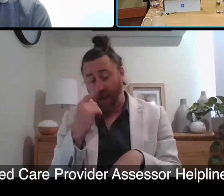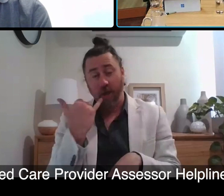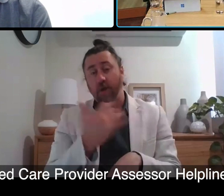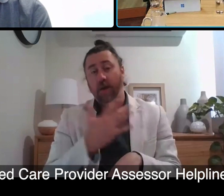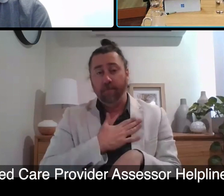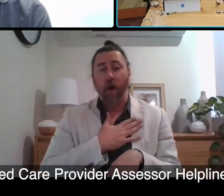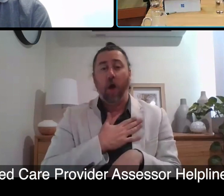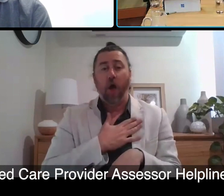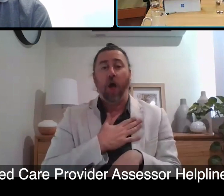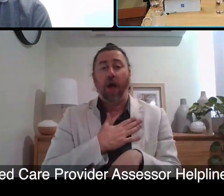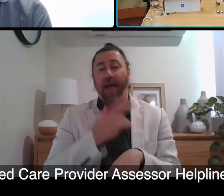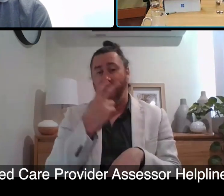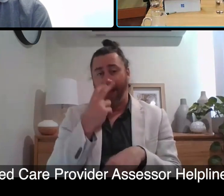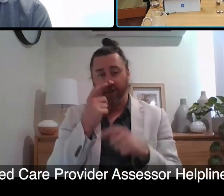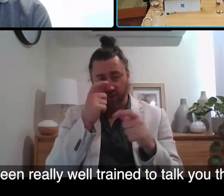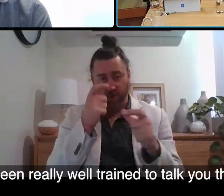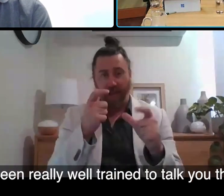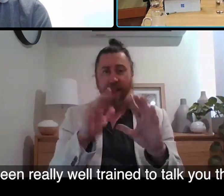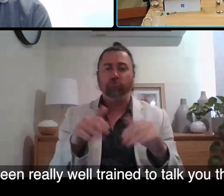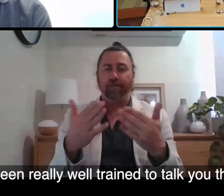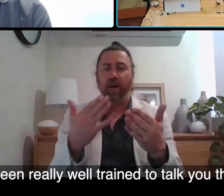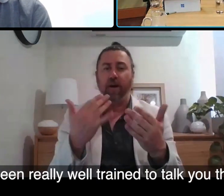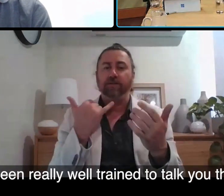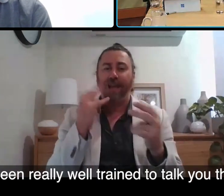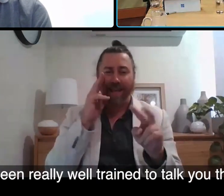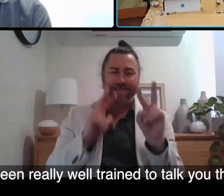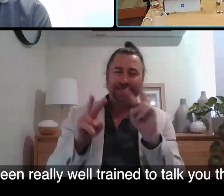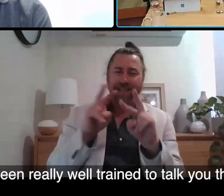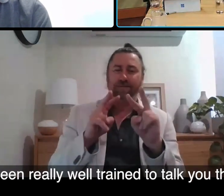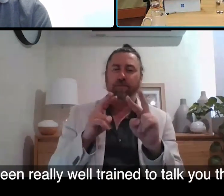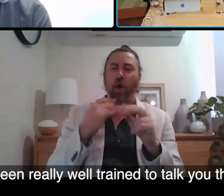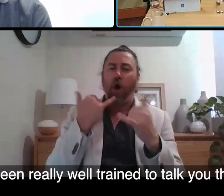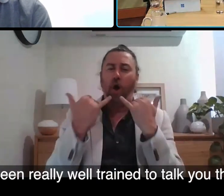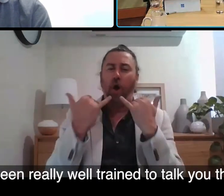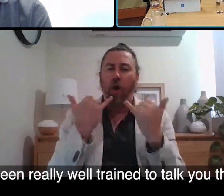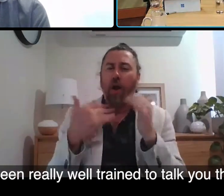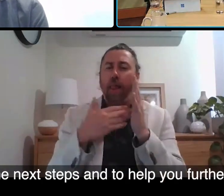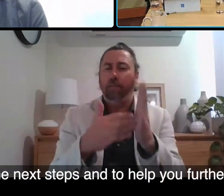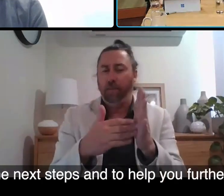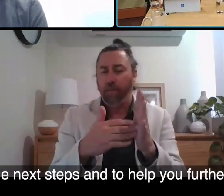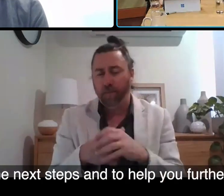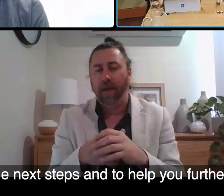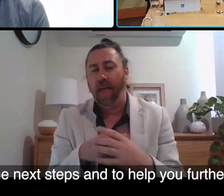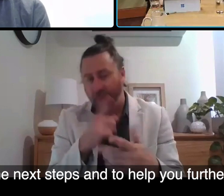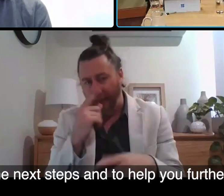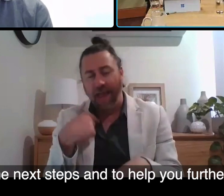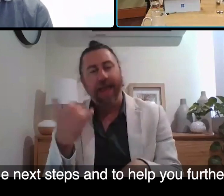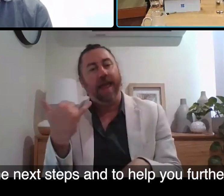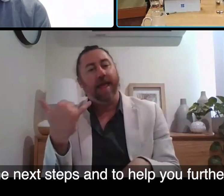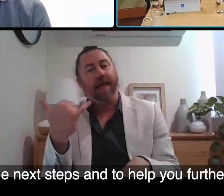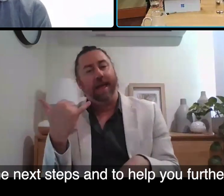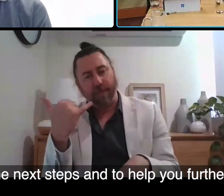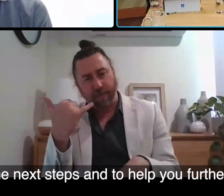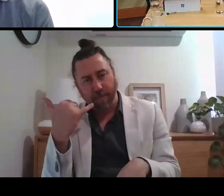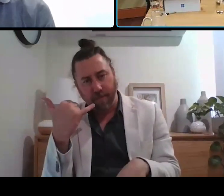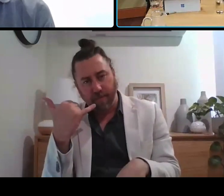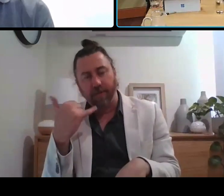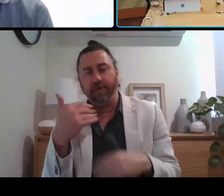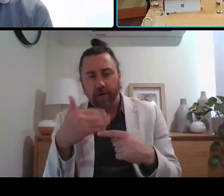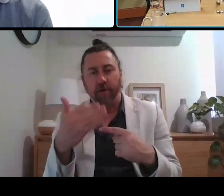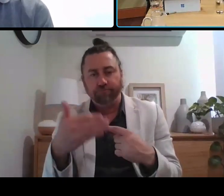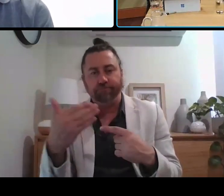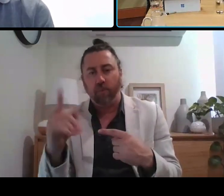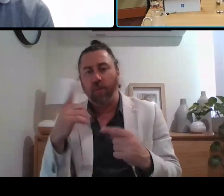Care Provider Assessor helpline, and they've been really well trained to talk you through the next steps and to help you